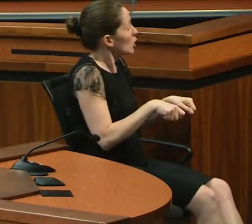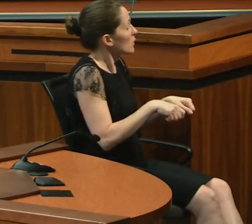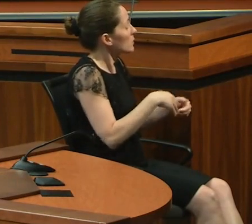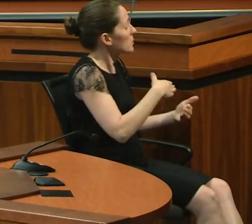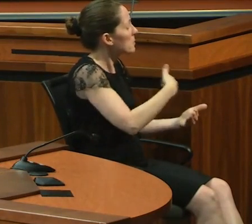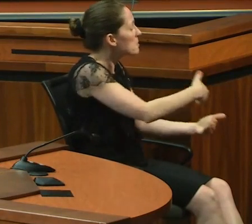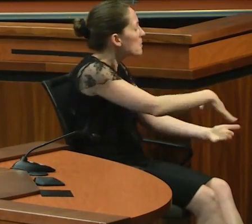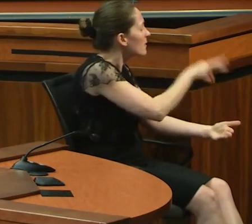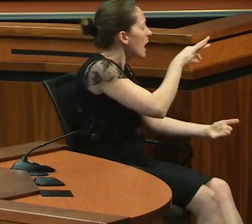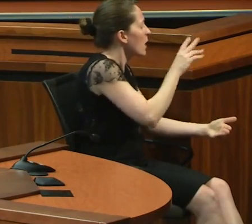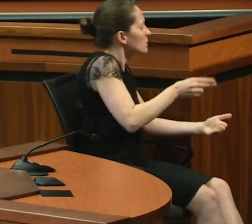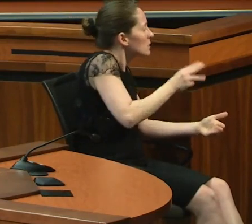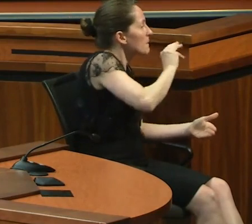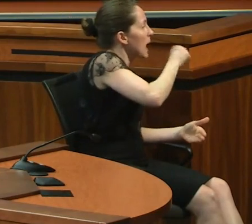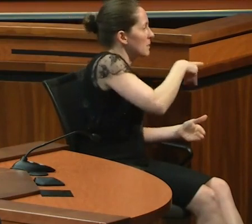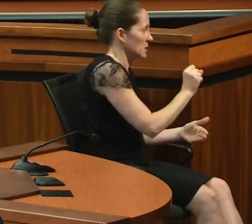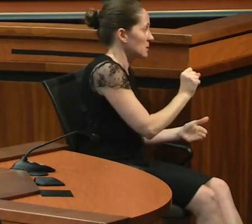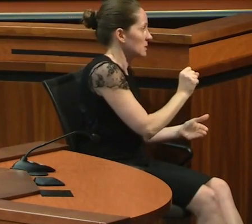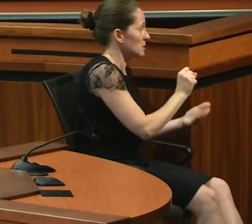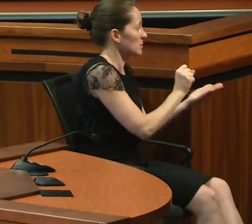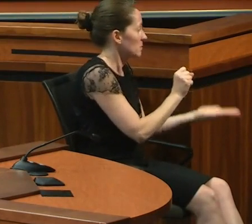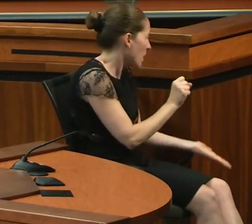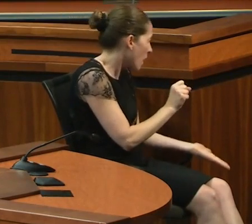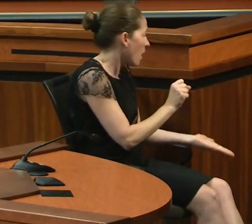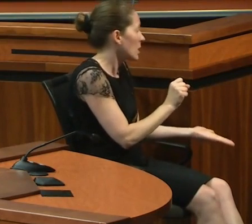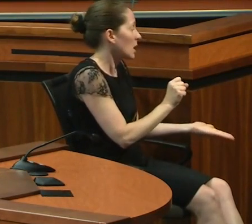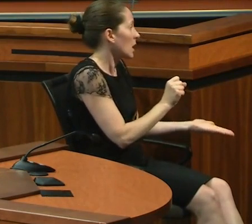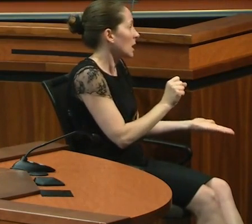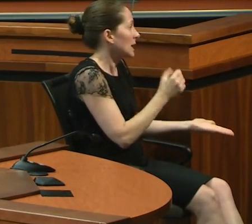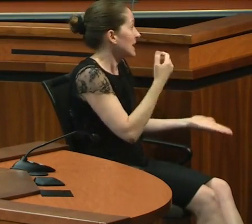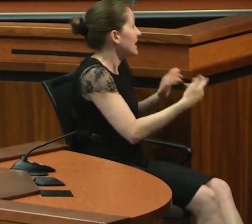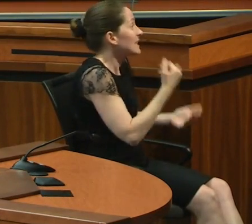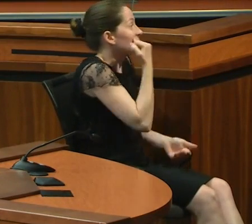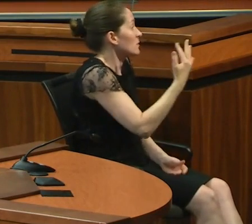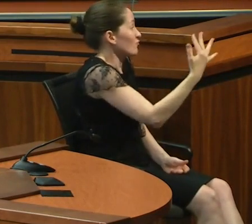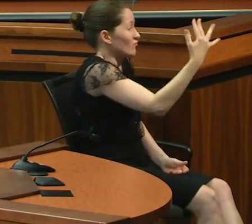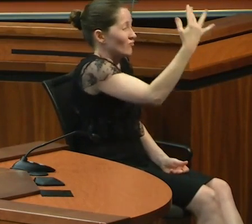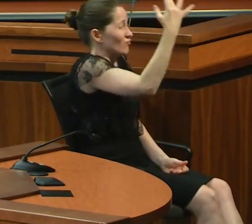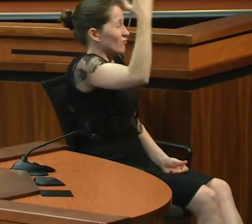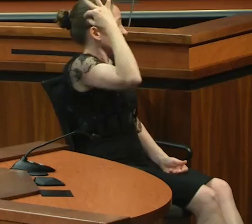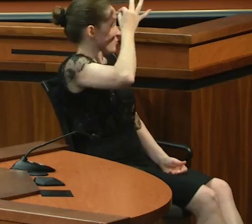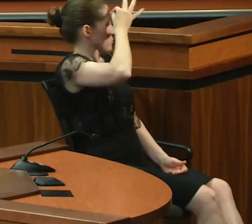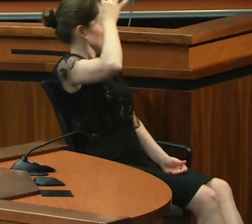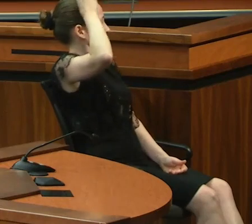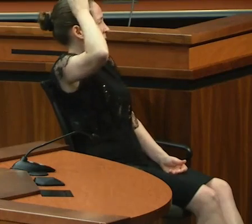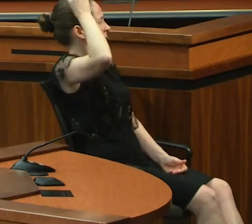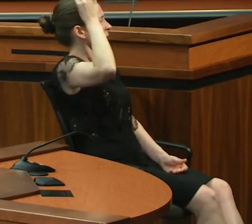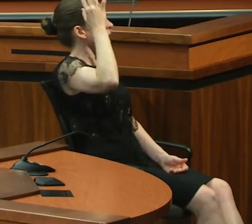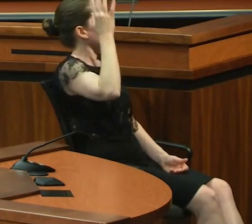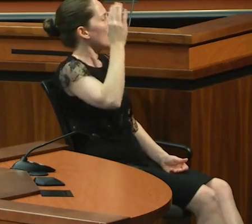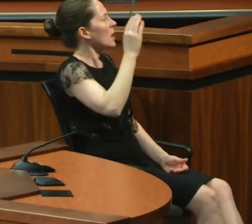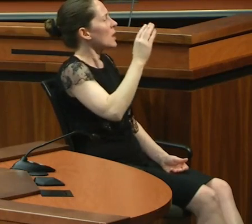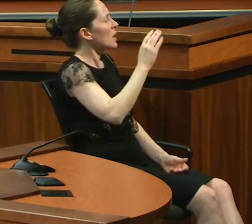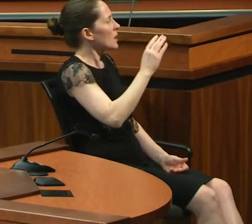as long as there have been people living here, whether they were Native Americans or citizens, the whole watershed hasn't been wooded. Those trees were cut down to